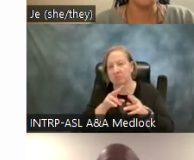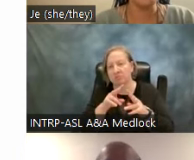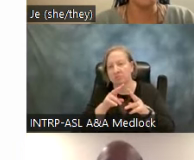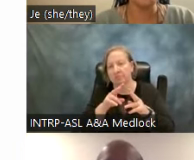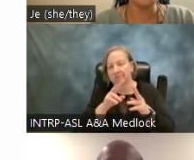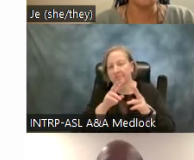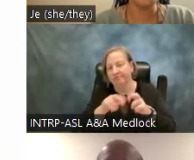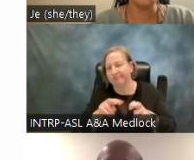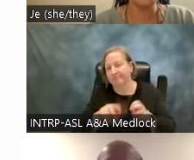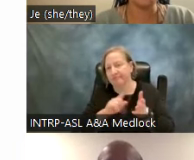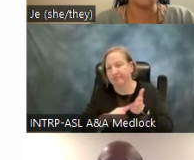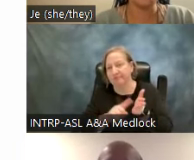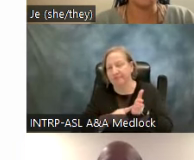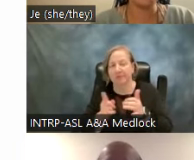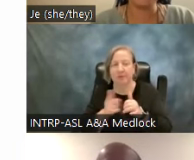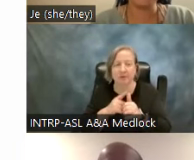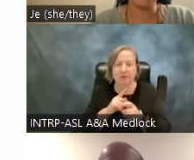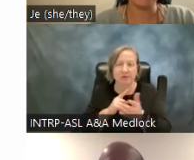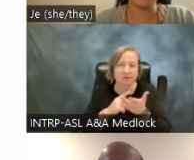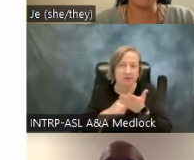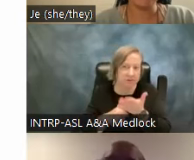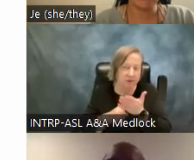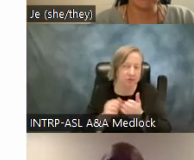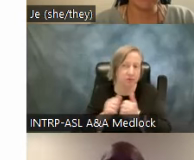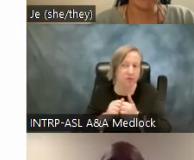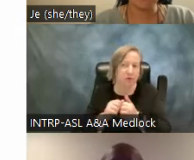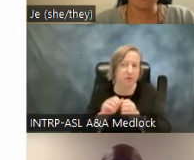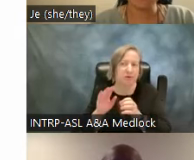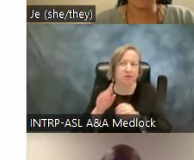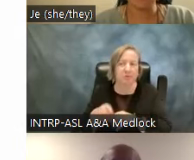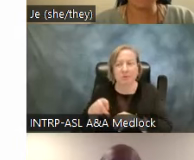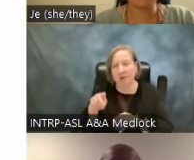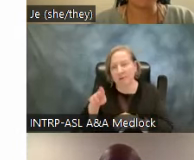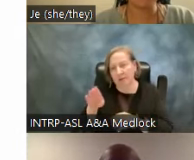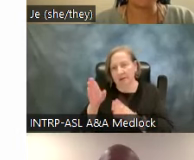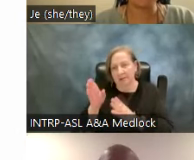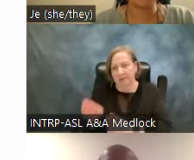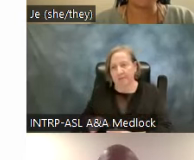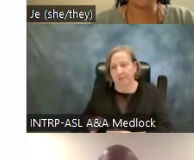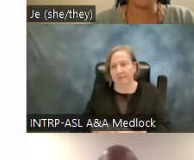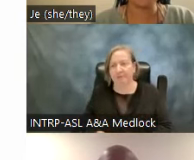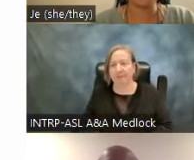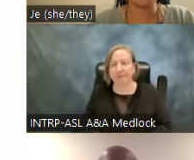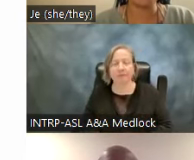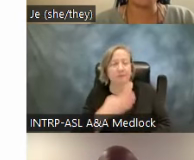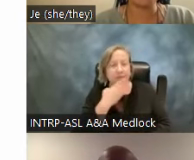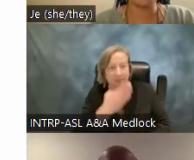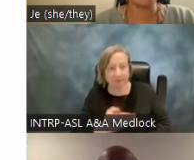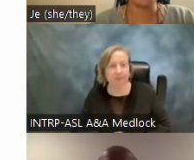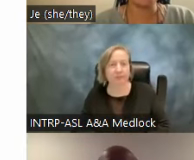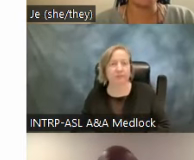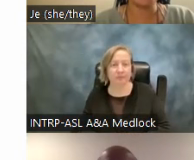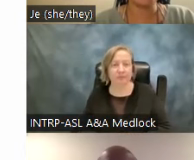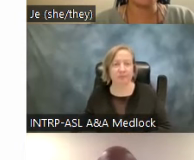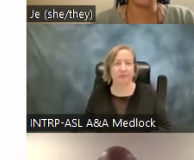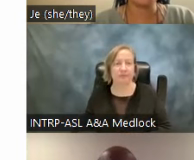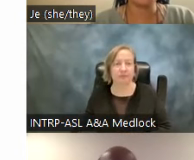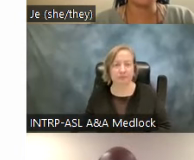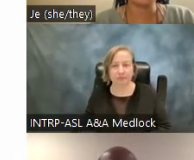initial discussions with bureau members. I'm going to type it. Thank you, Co-Chair